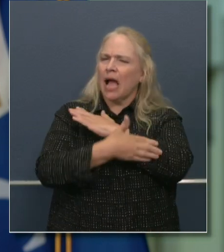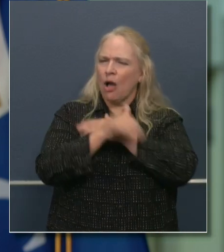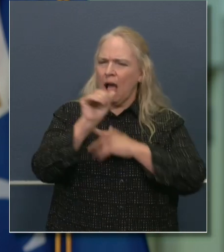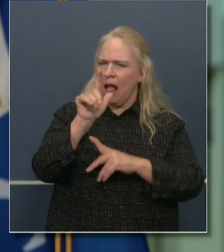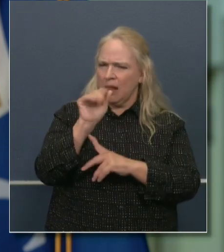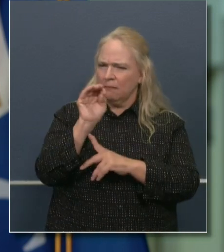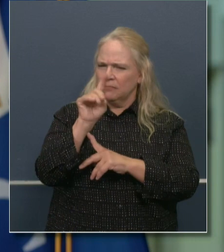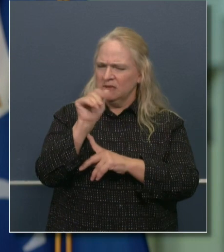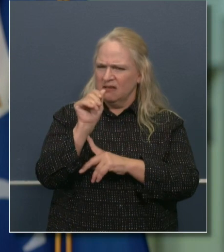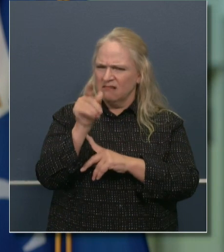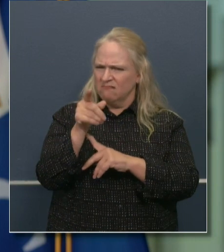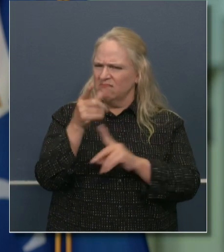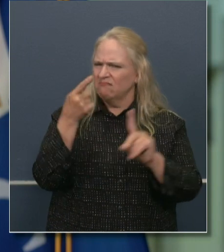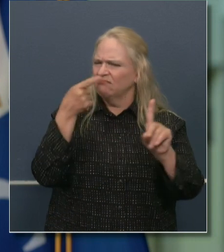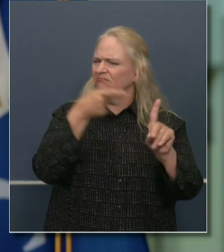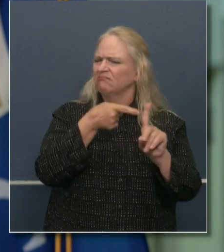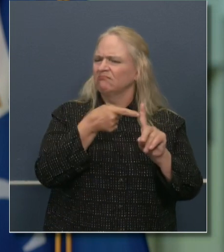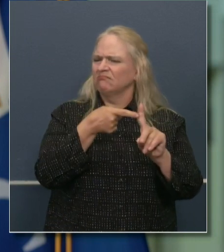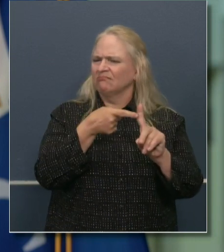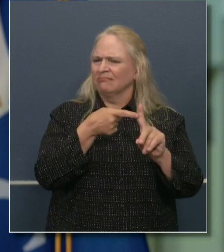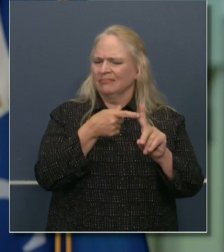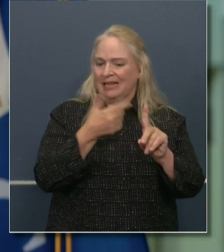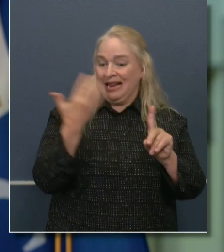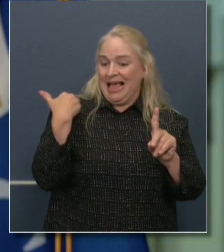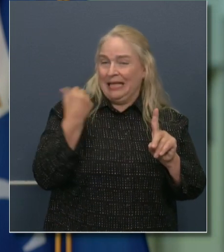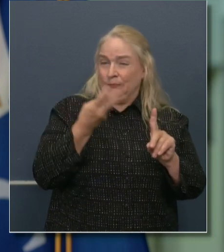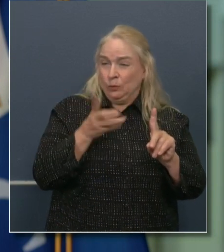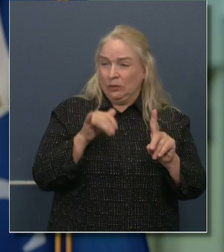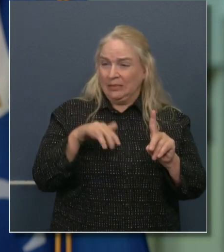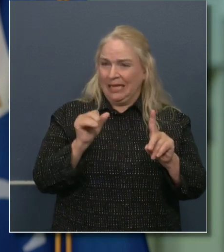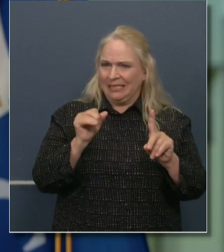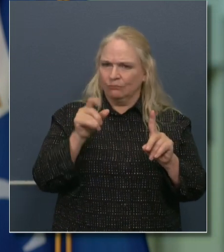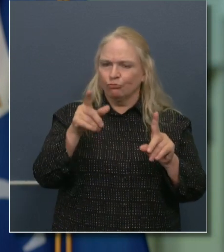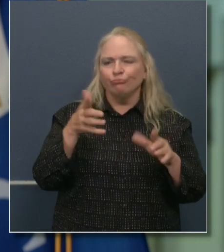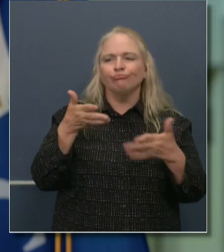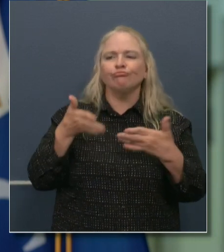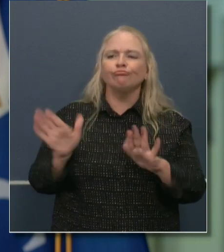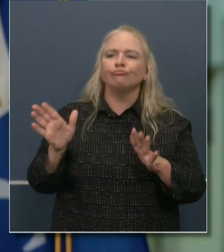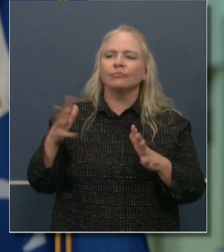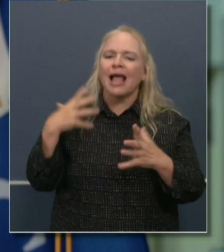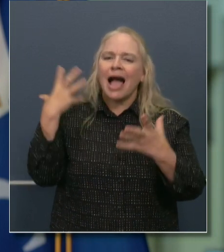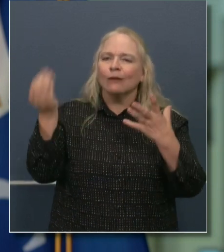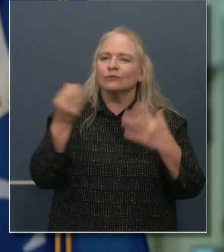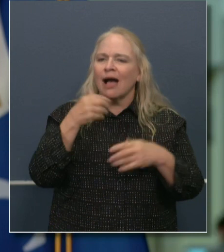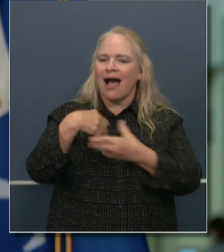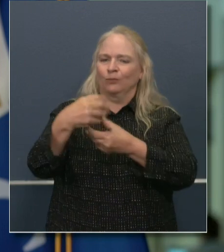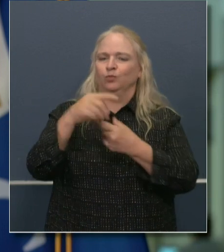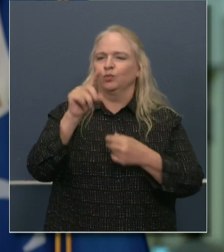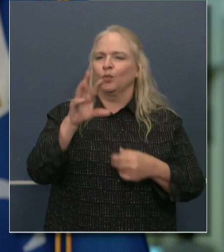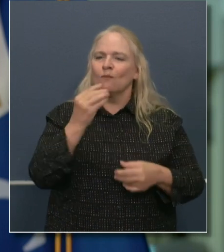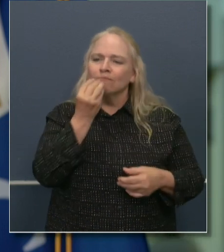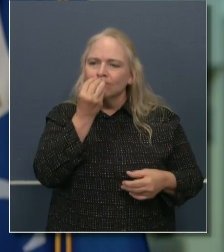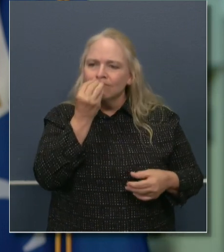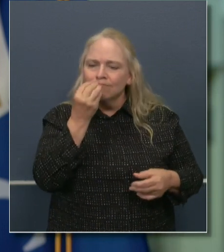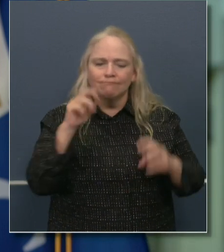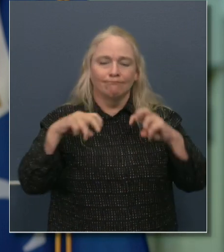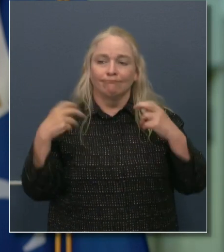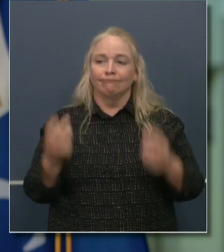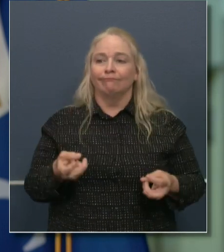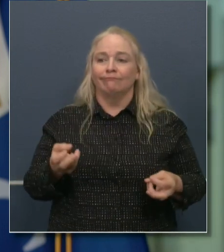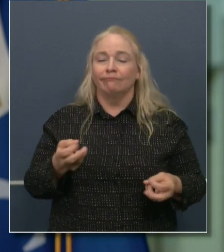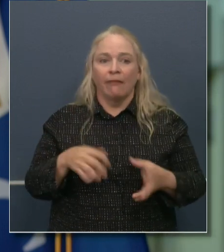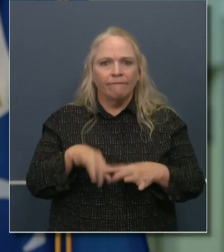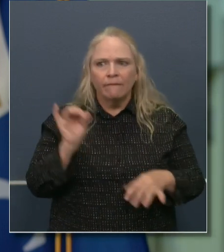days. It had been allowing outdoor dining for the last few weeks, found out Thursday it wasn't supposed to. The county issued a new order.